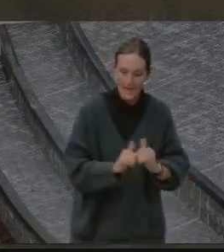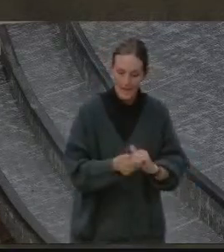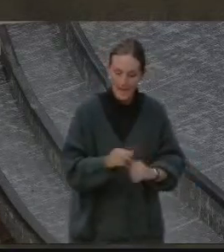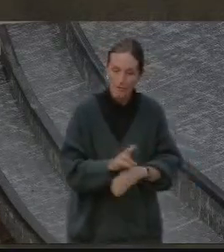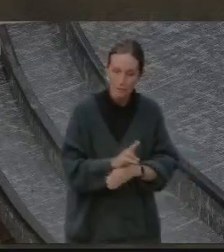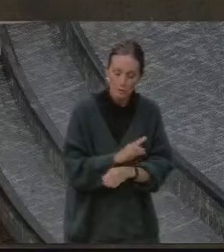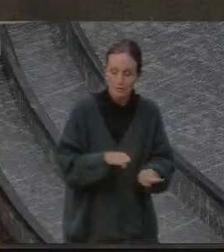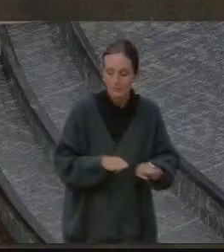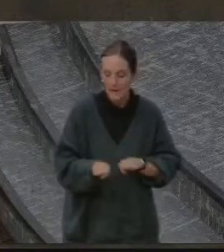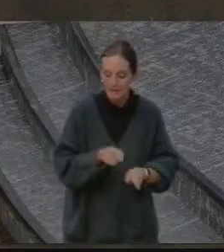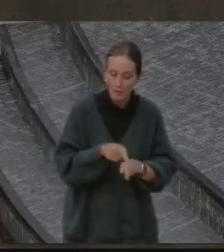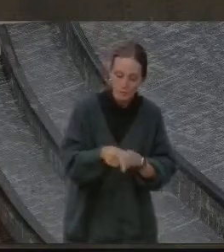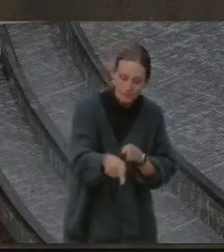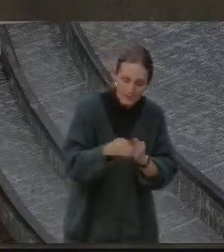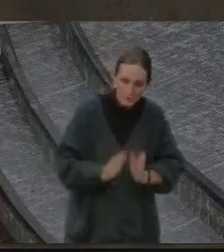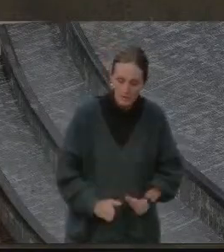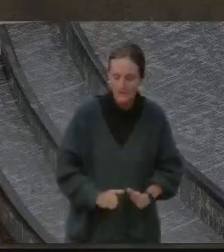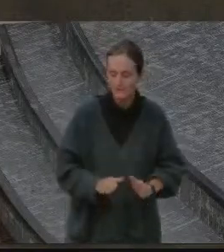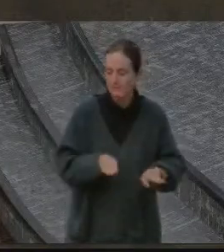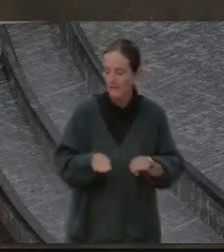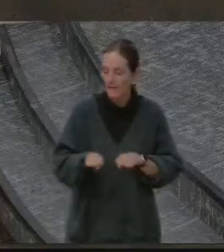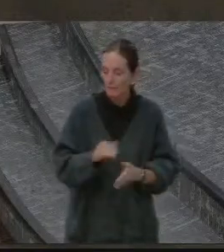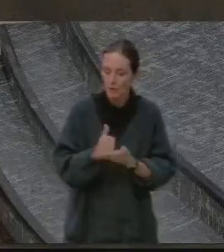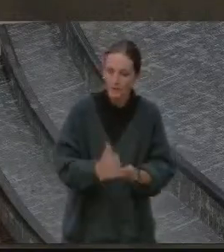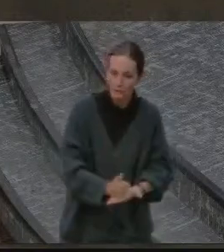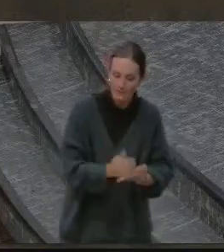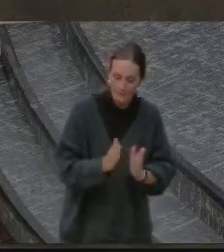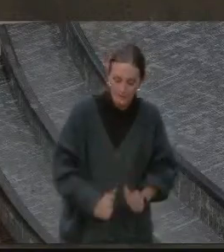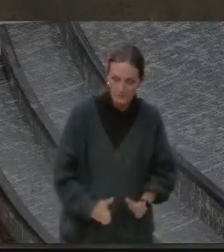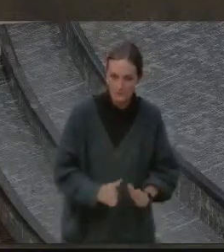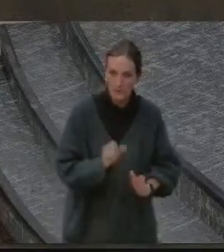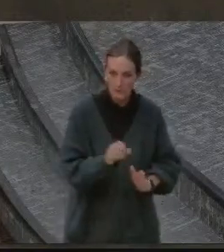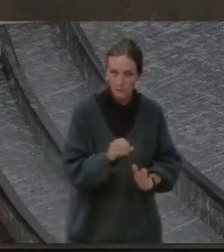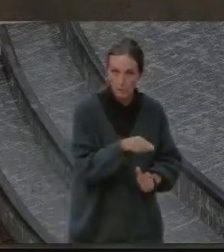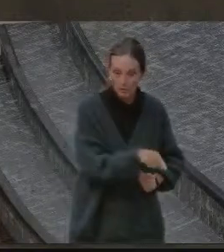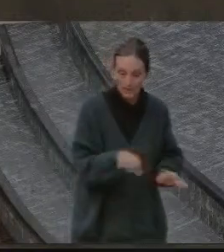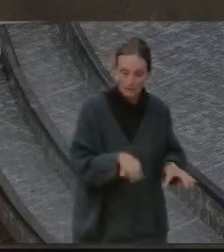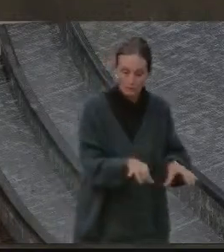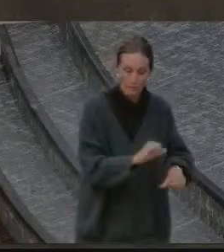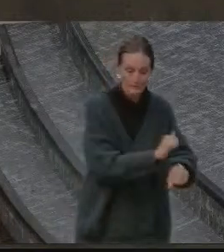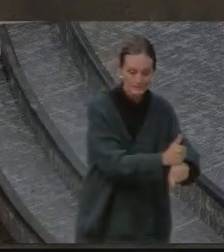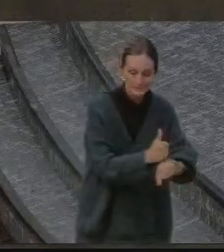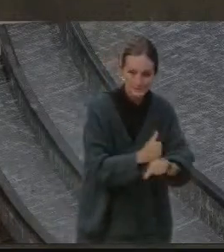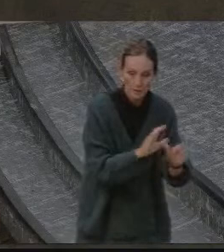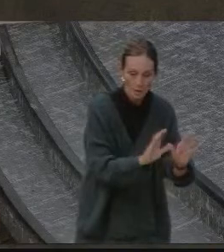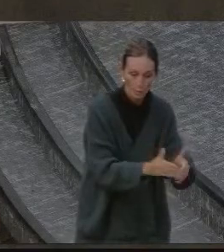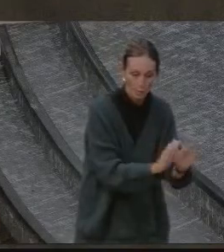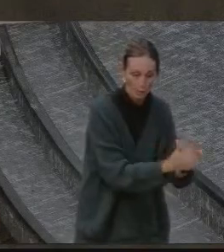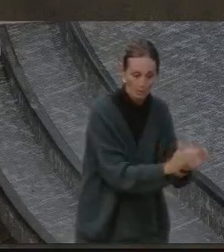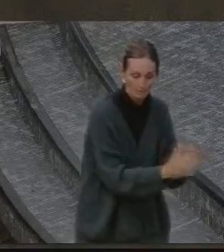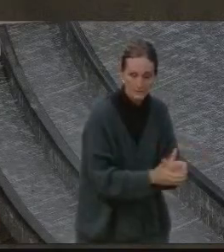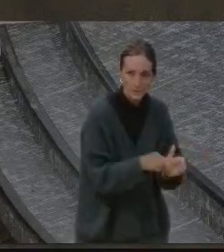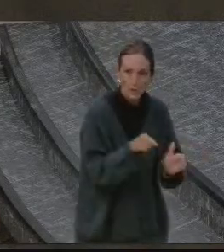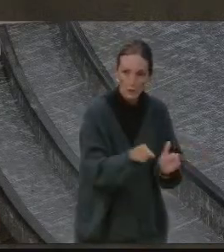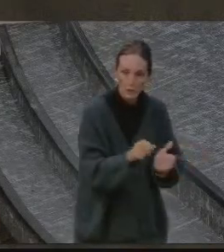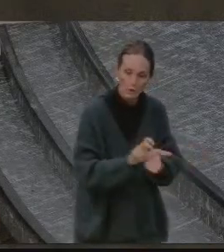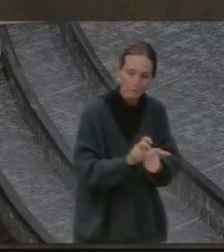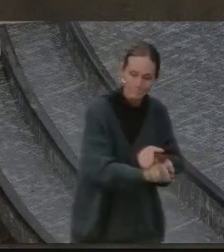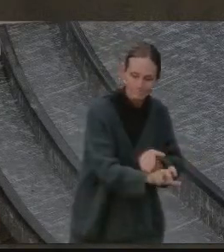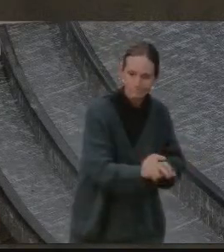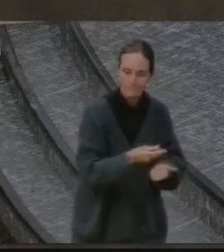your behavior interventionist. So how do we start doing groups? And I think that's when you are putting money and